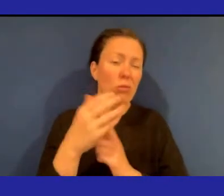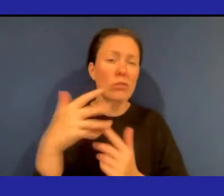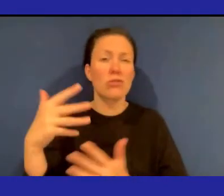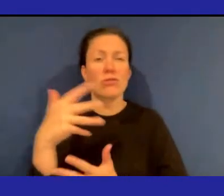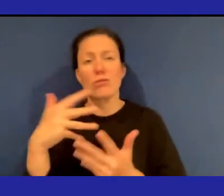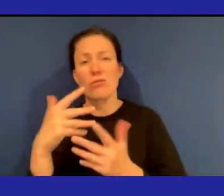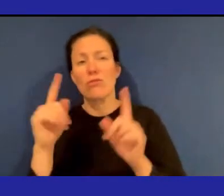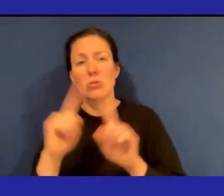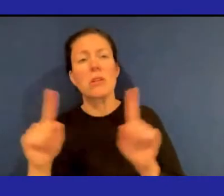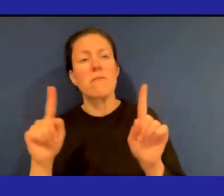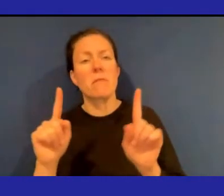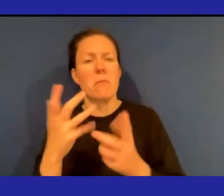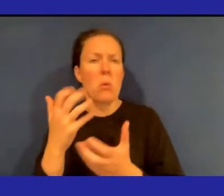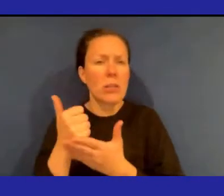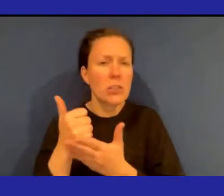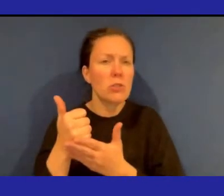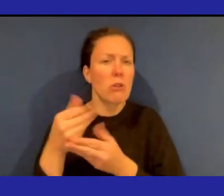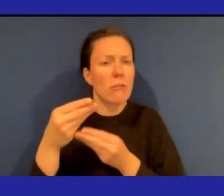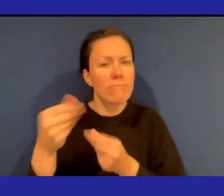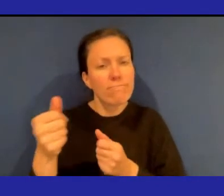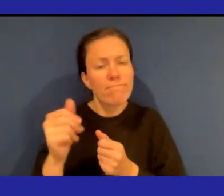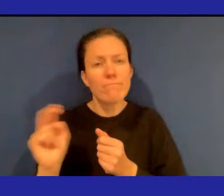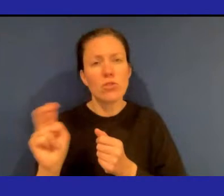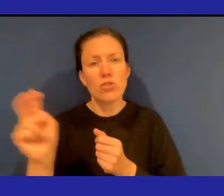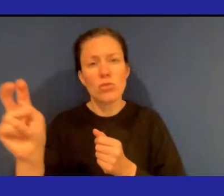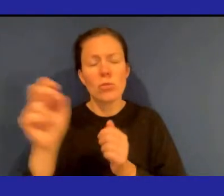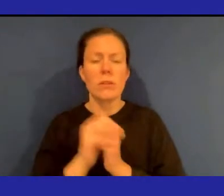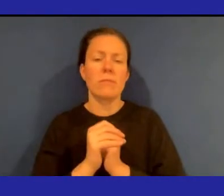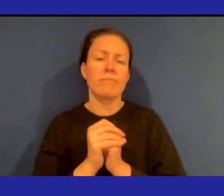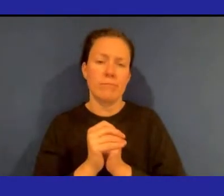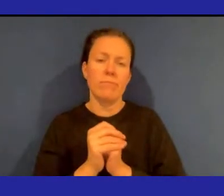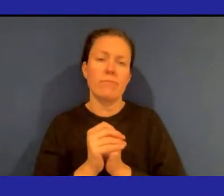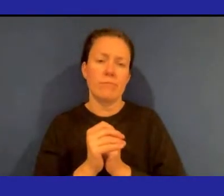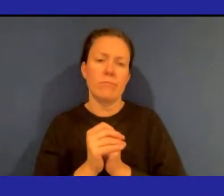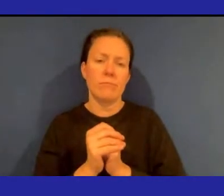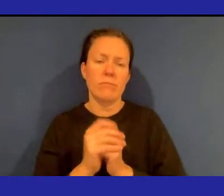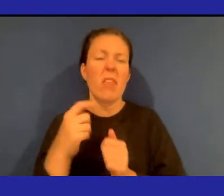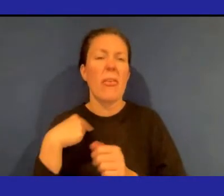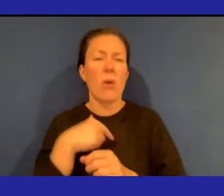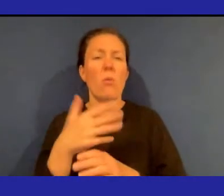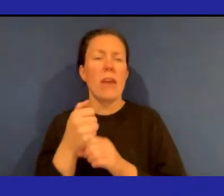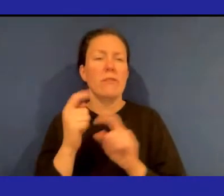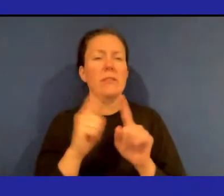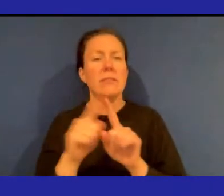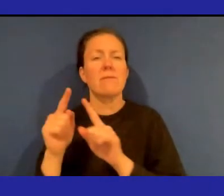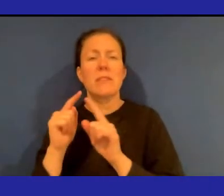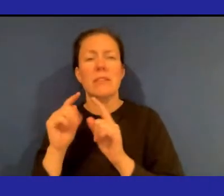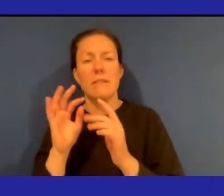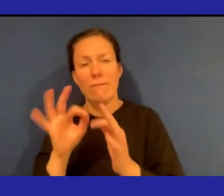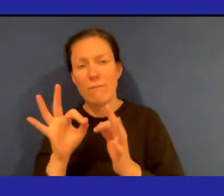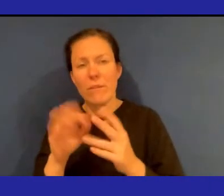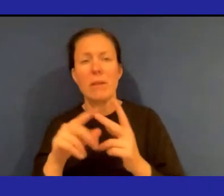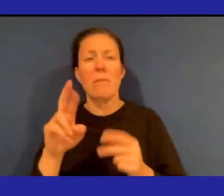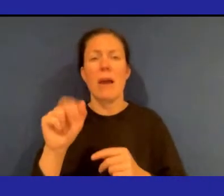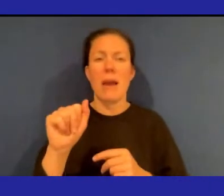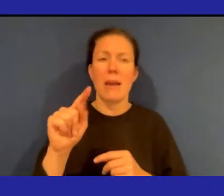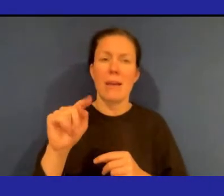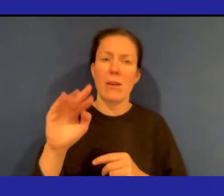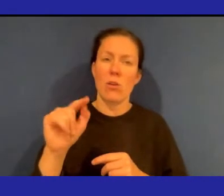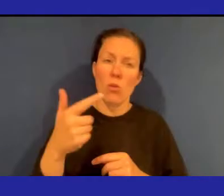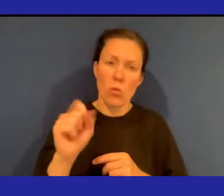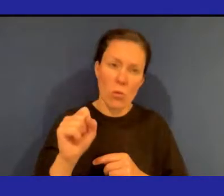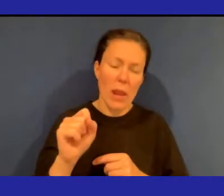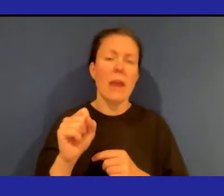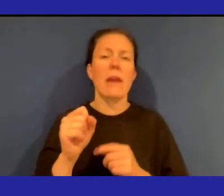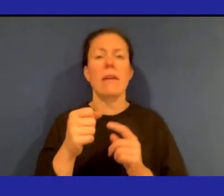community. We have received multiple designations and ratings from the American Medical Association and Health First for